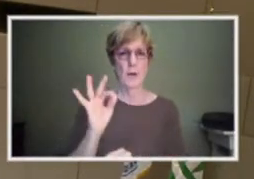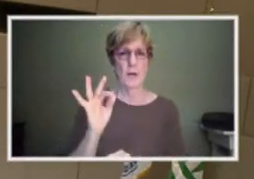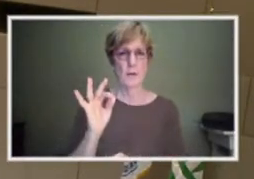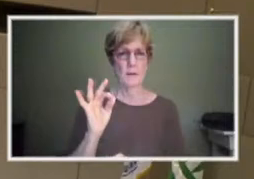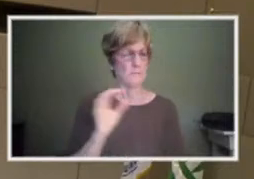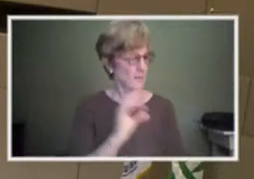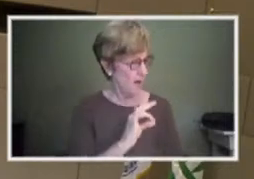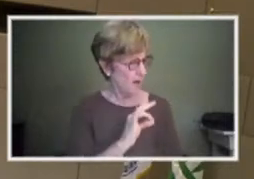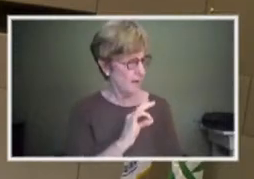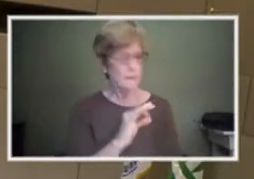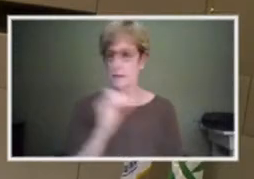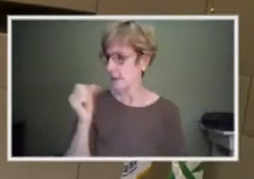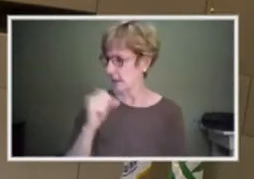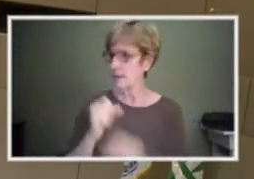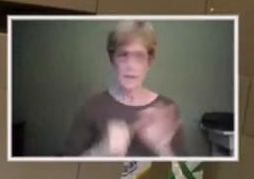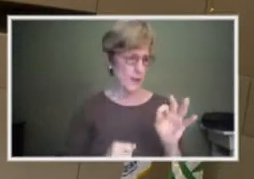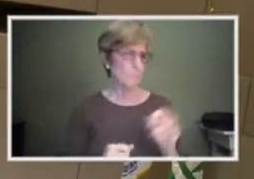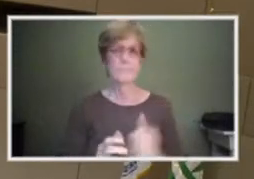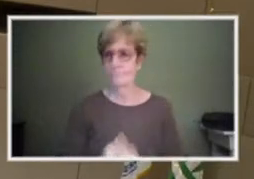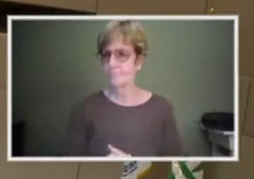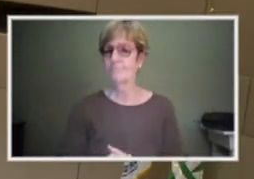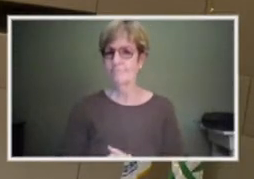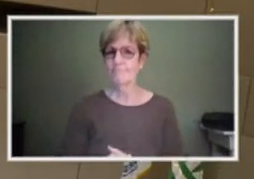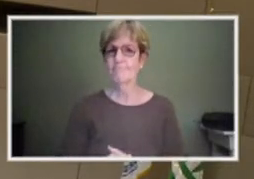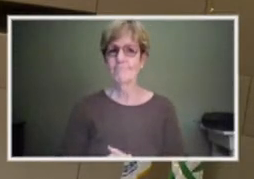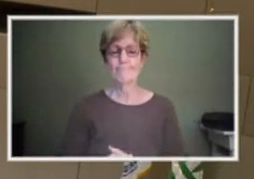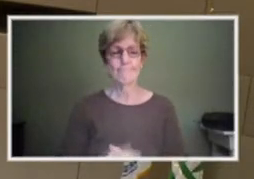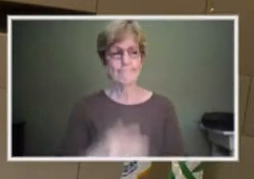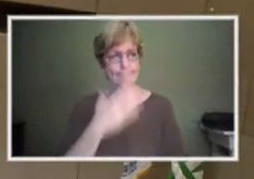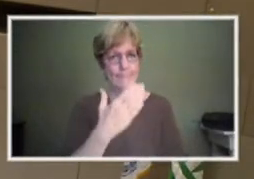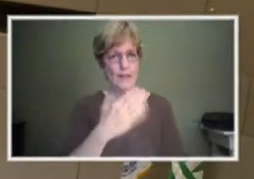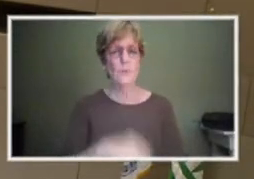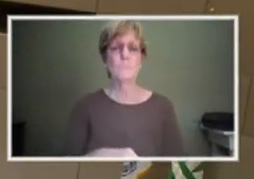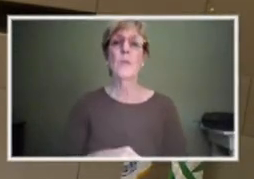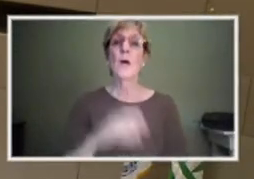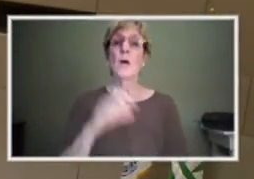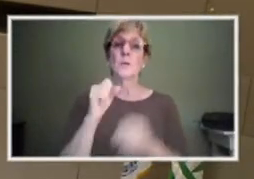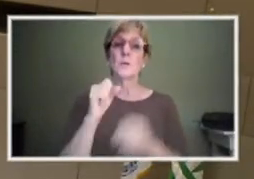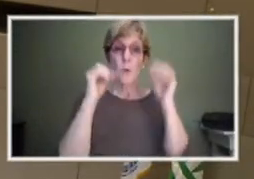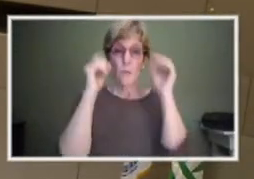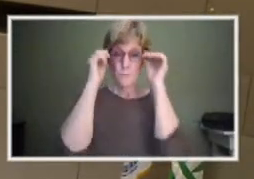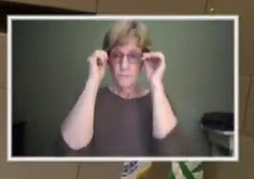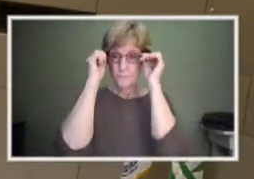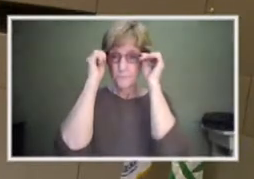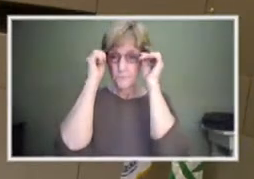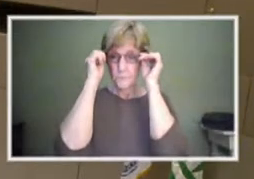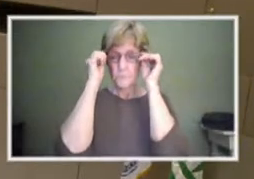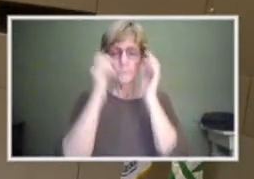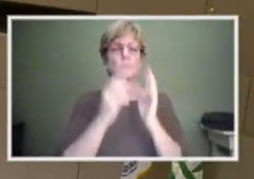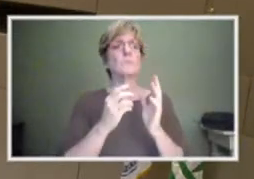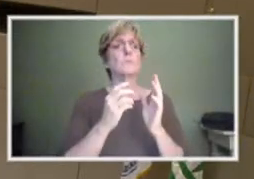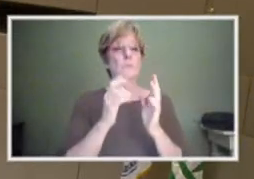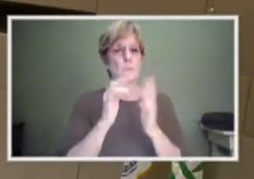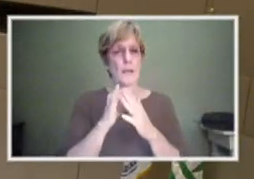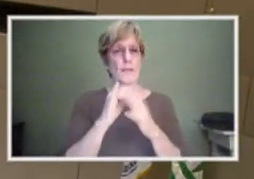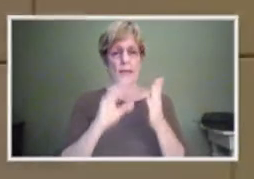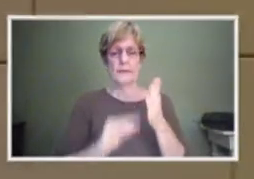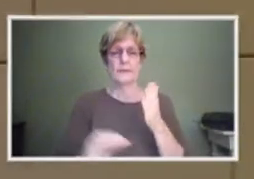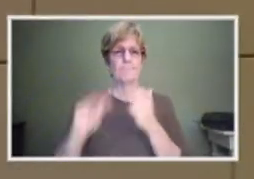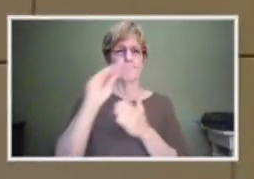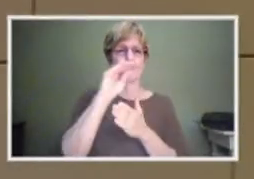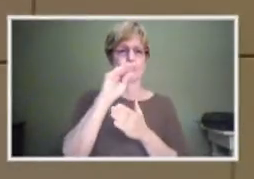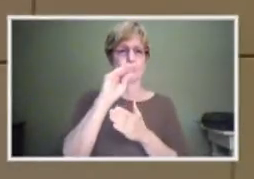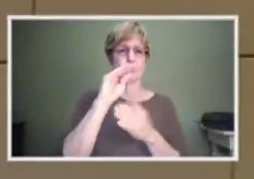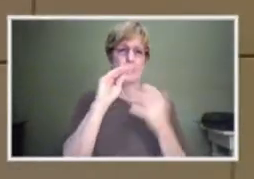Number nine. Yes, nine. Got it. Thank you. All right, so let's just go through. We're going to move this item up on the agenda